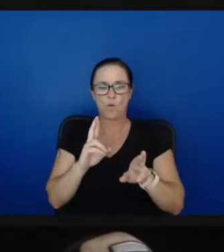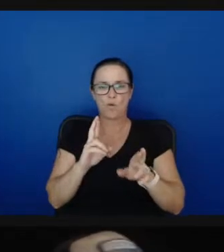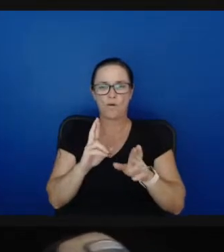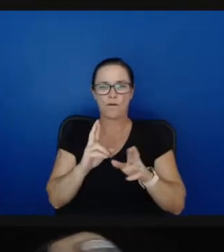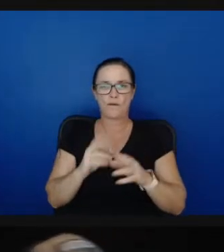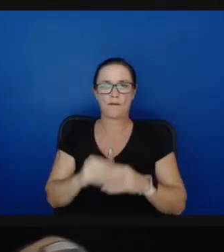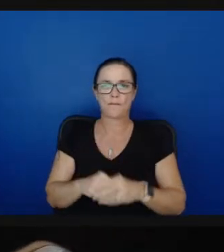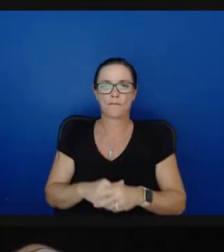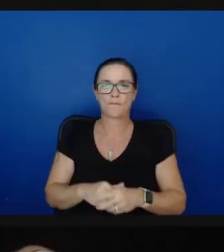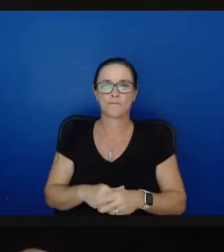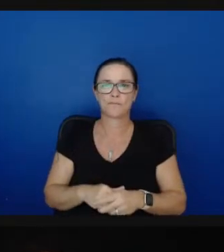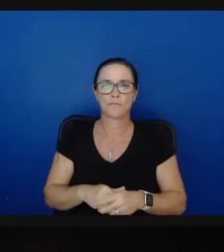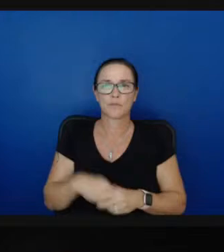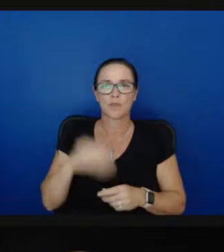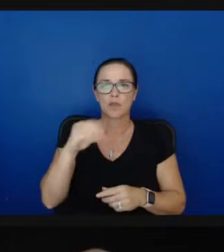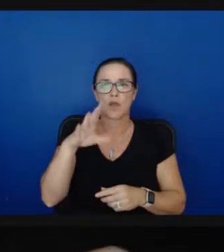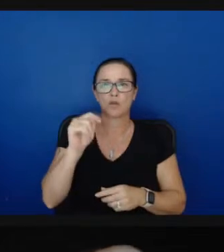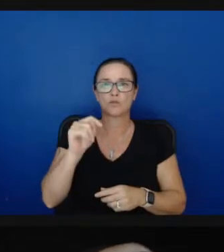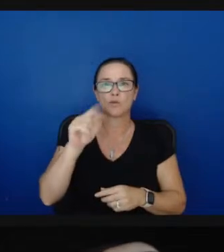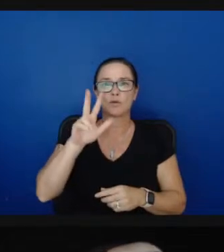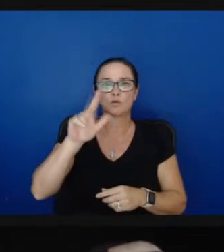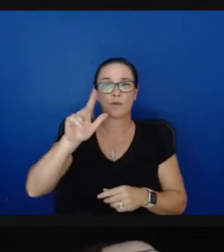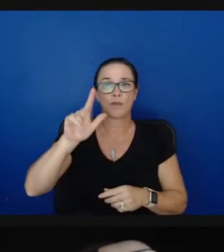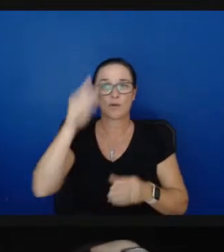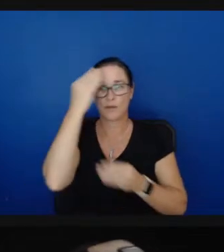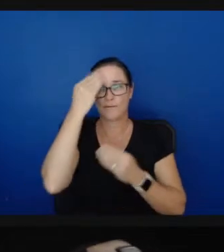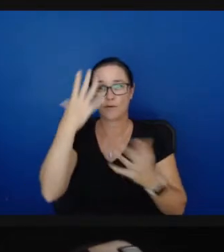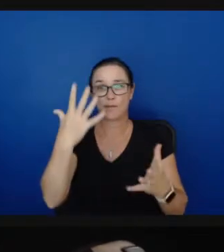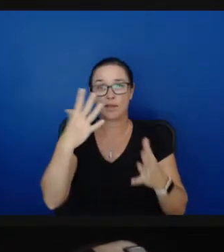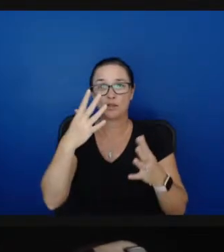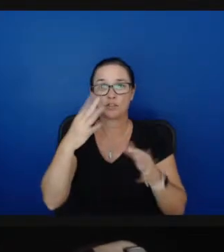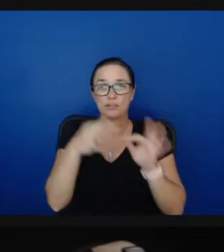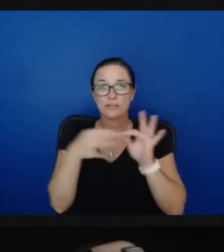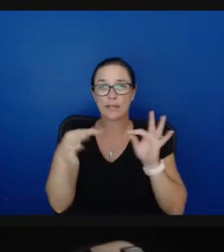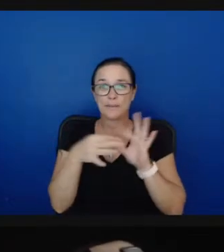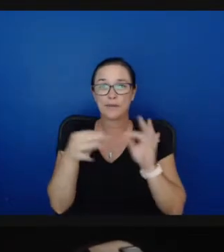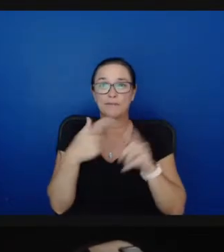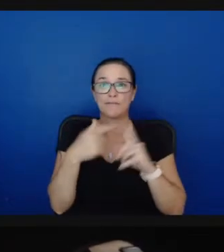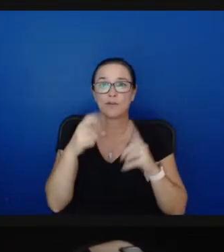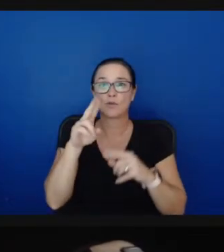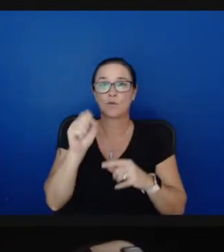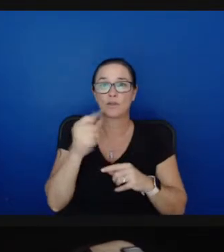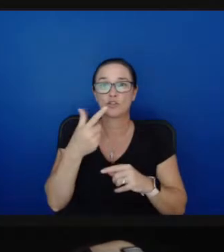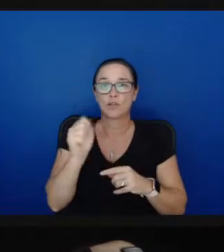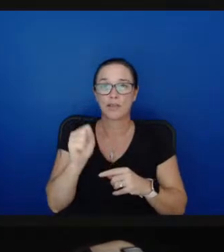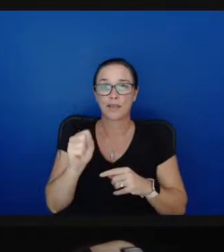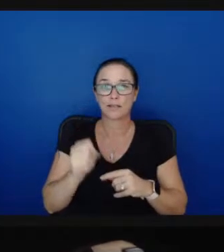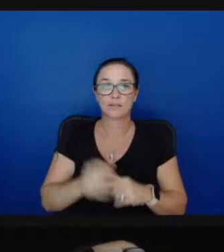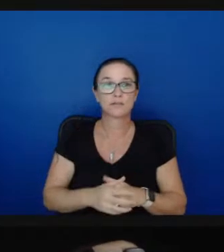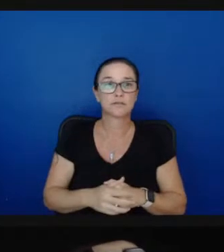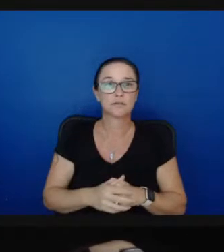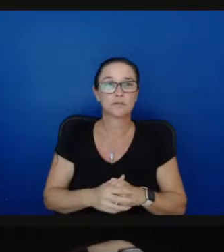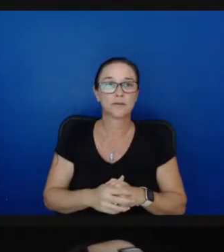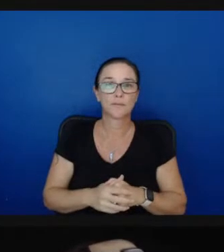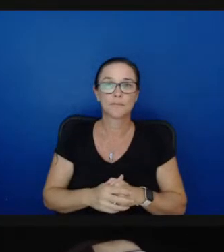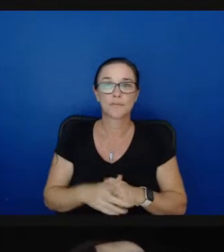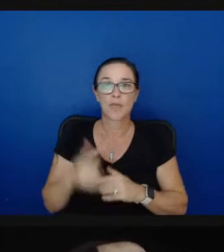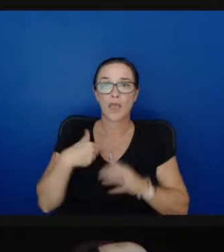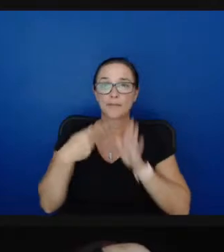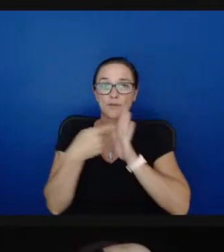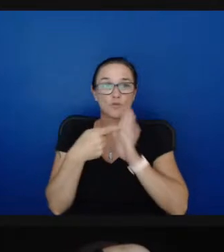October 23rd information statement from the USGS. I'm only going to pull one piece of information from